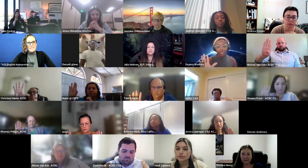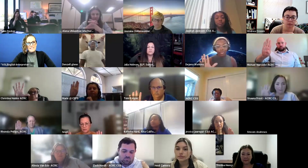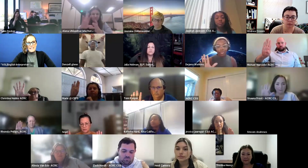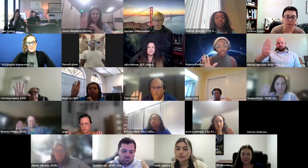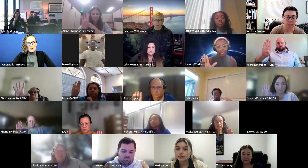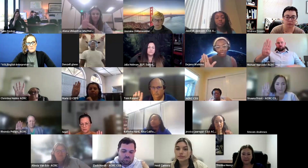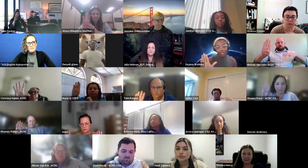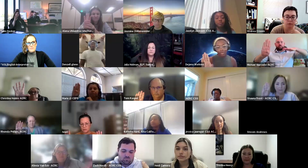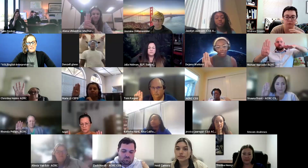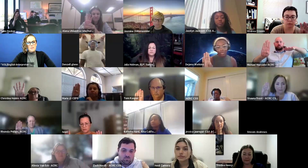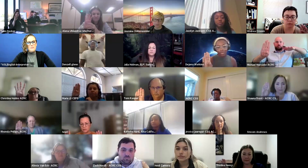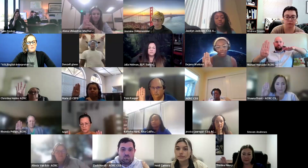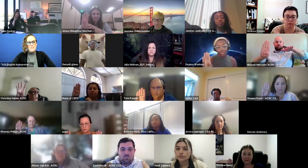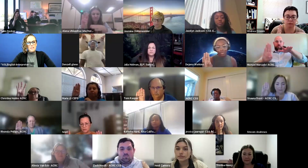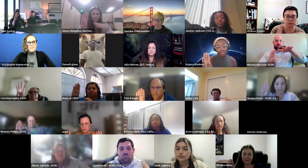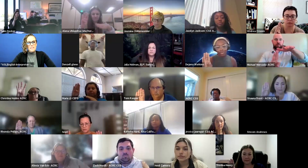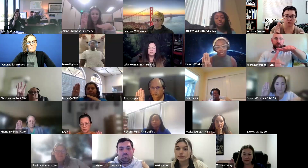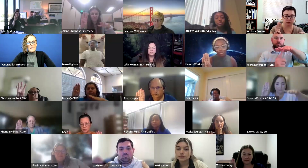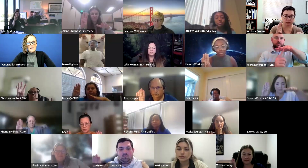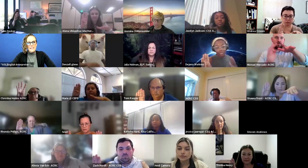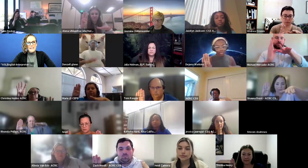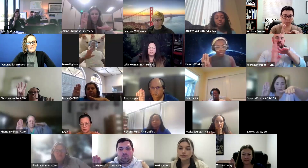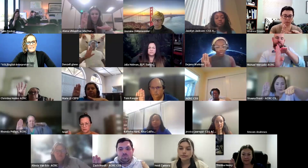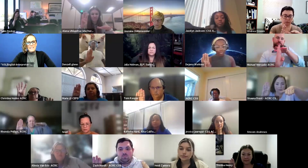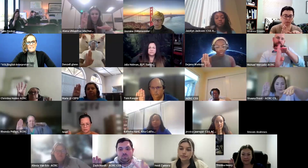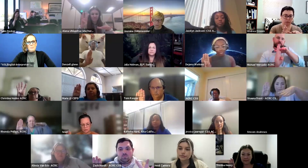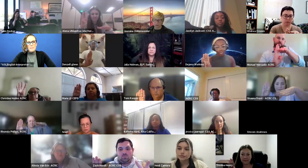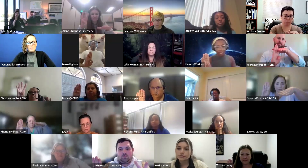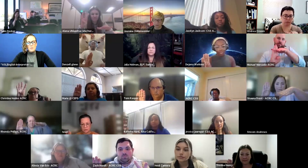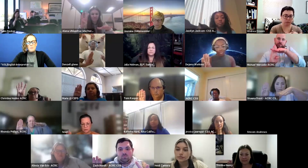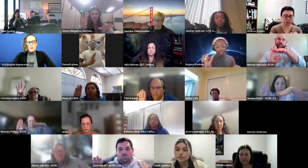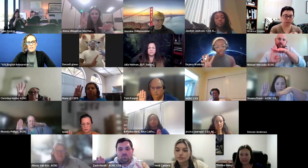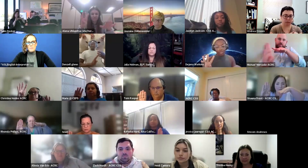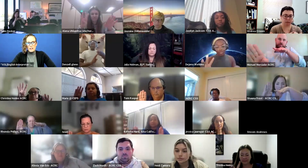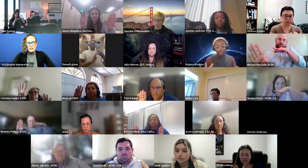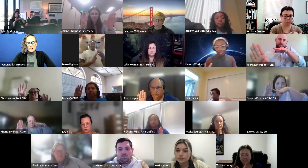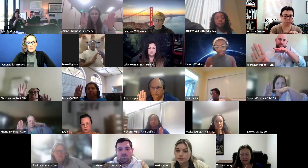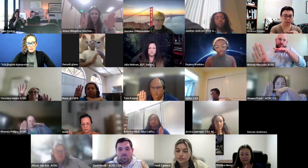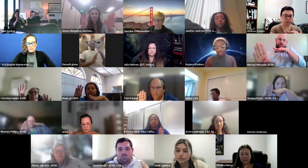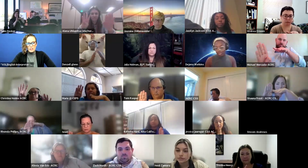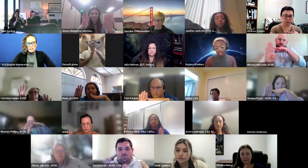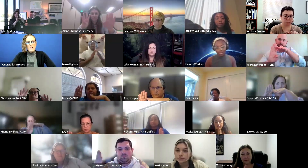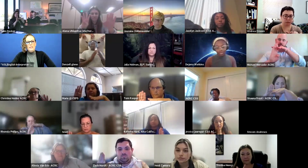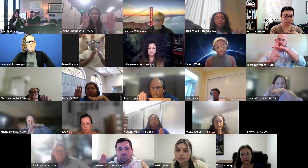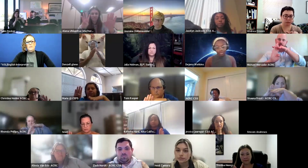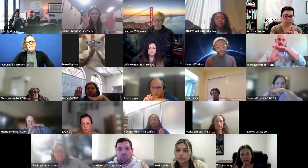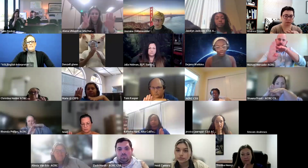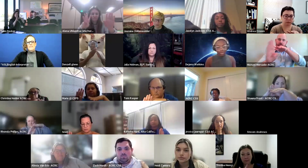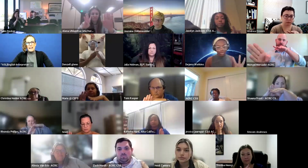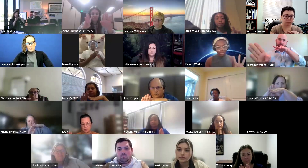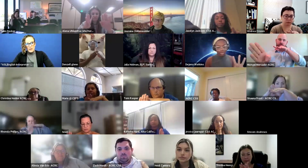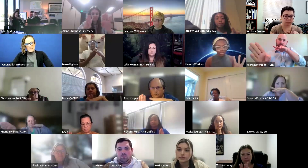place it like so. Close your 4 fingers, thumb in. Then the split between your pointer and middle finger,